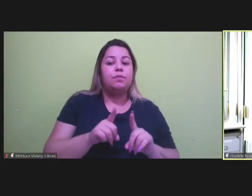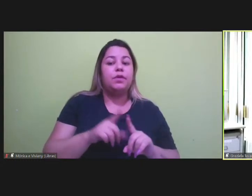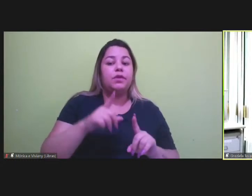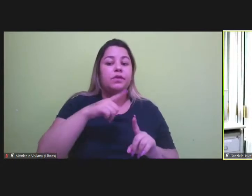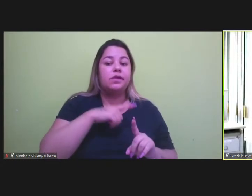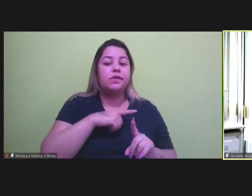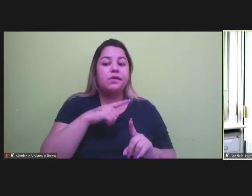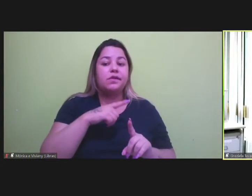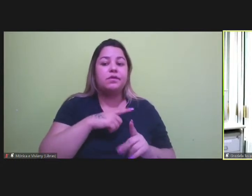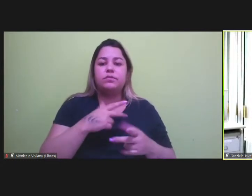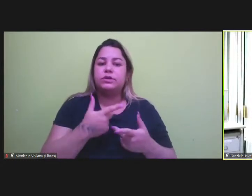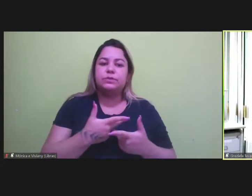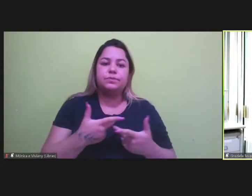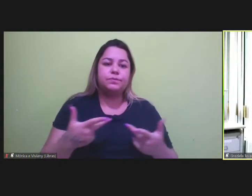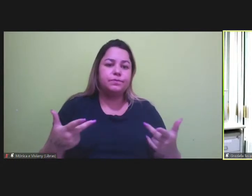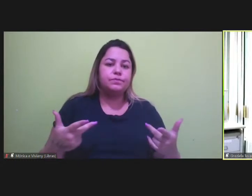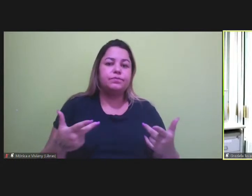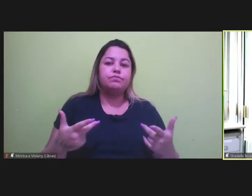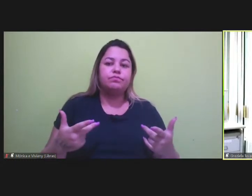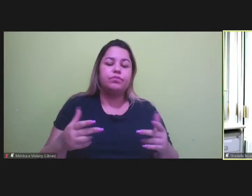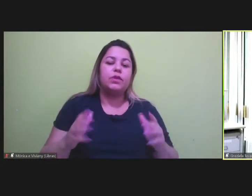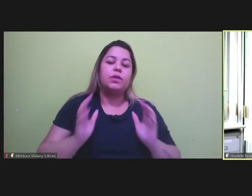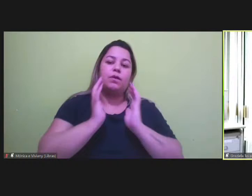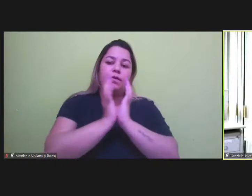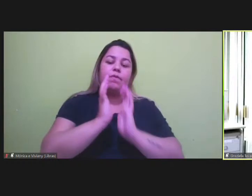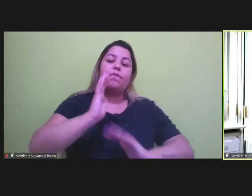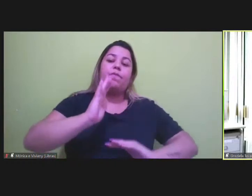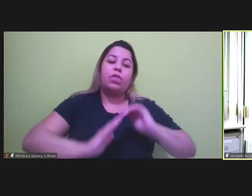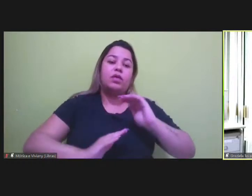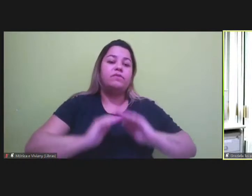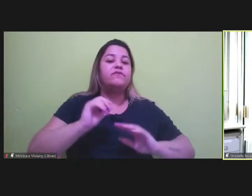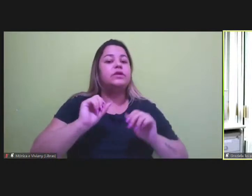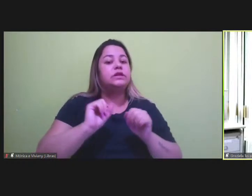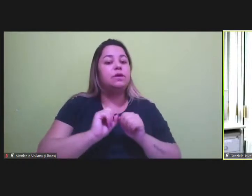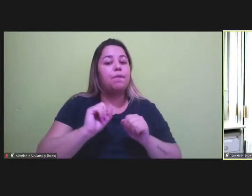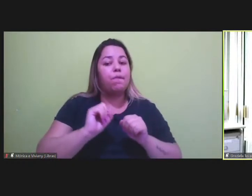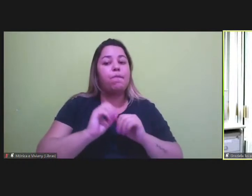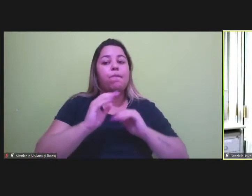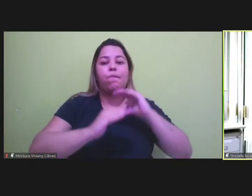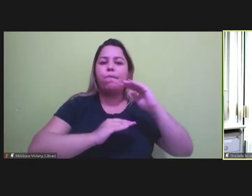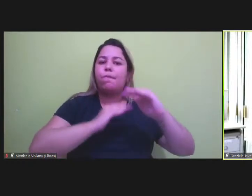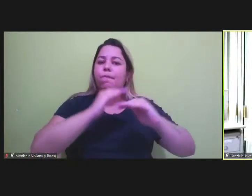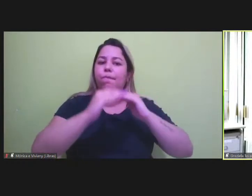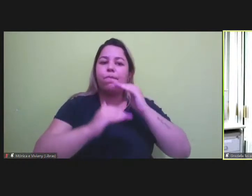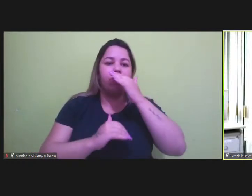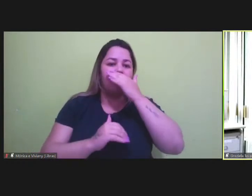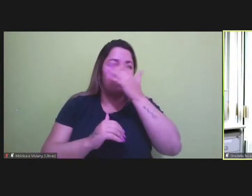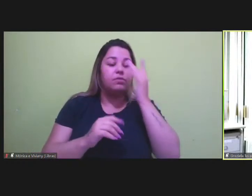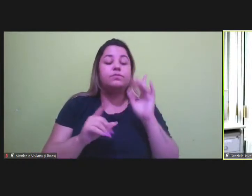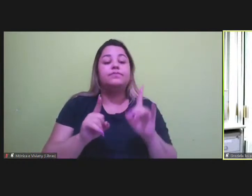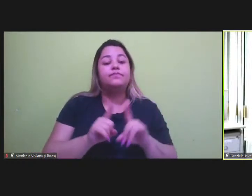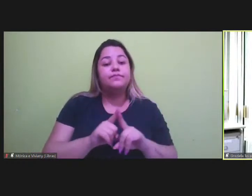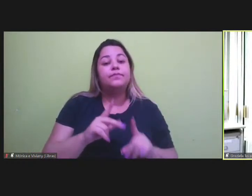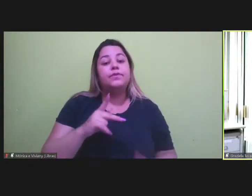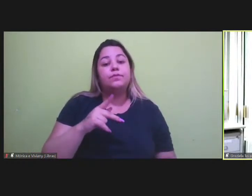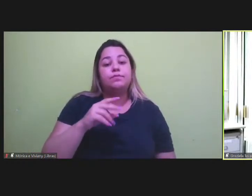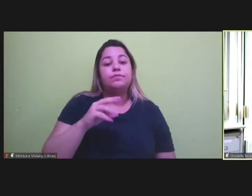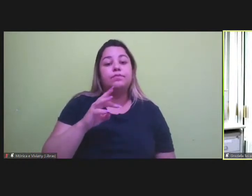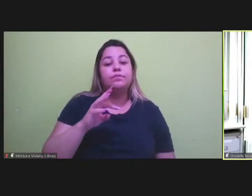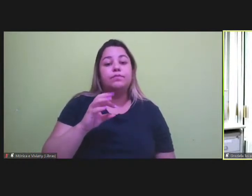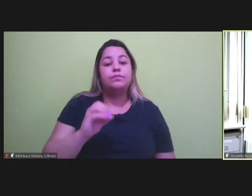teams. So in the middle of all these actions that the teams have been developing, we understand that it has